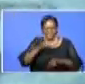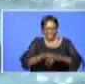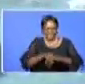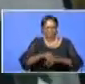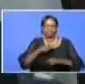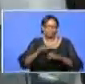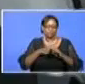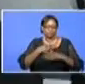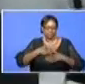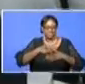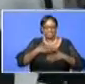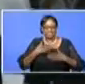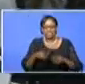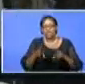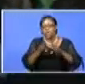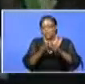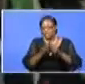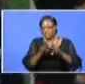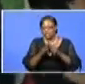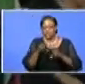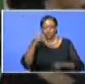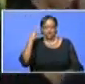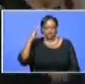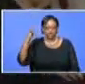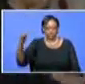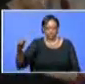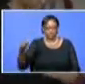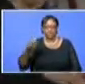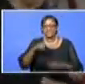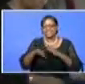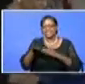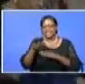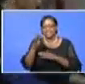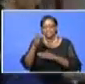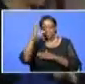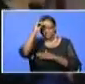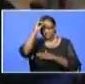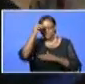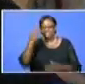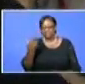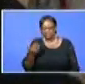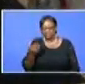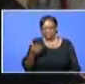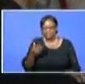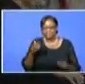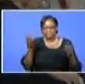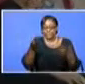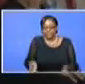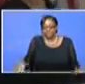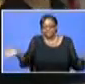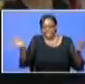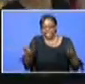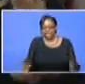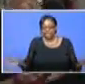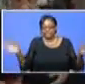pleased. Also securing a gold in the boys' 15-1700-meter